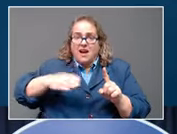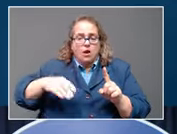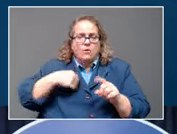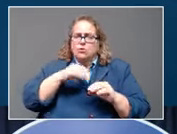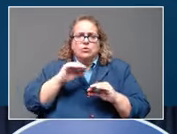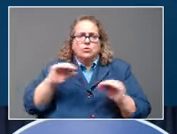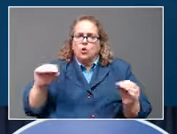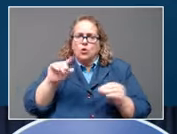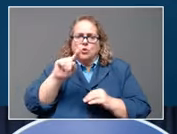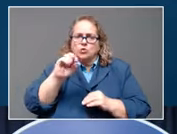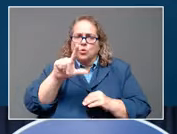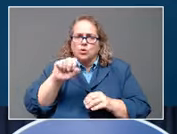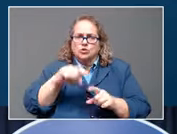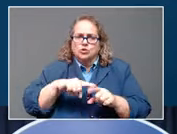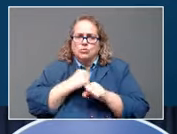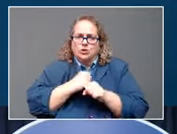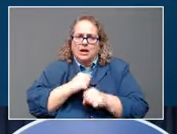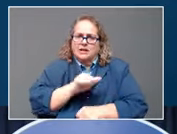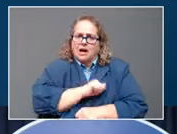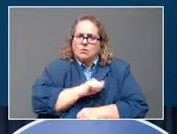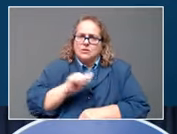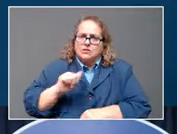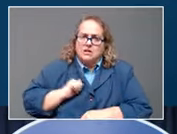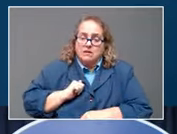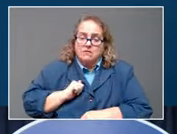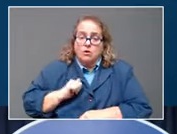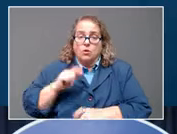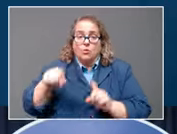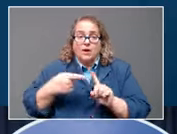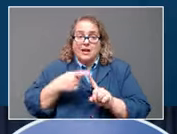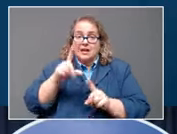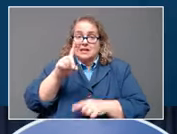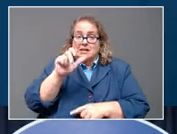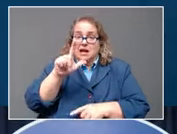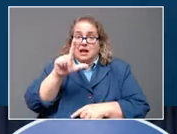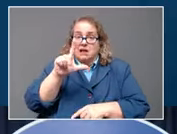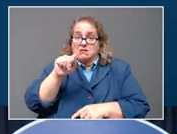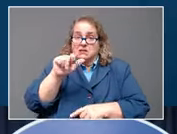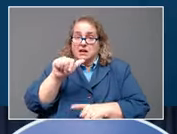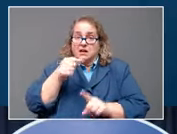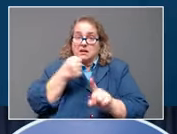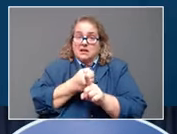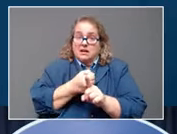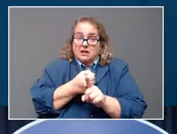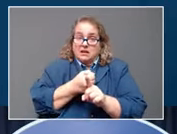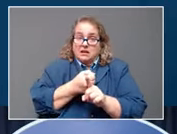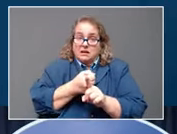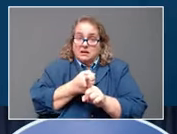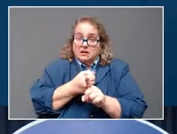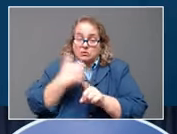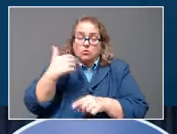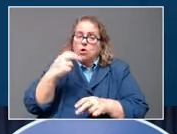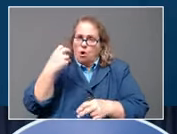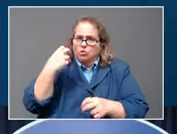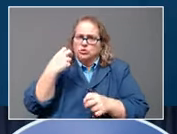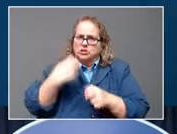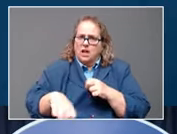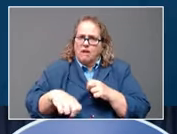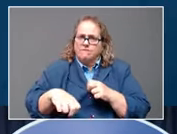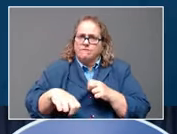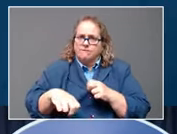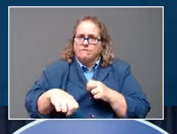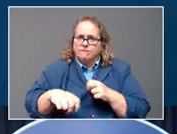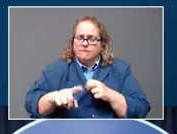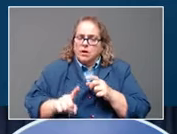other. When Delta hit, it was tough. It was really tough.